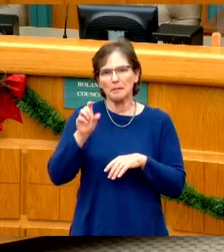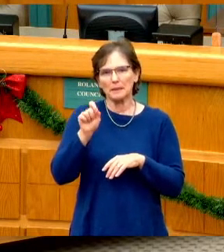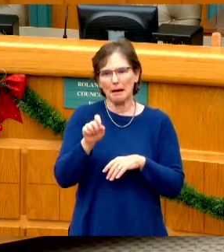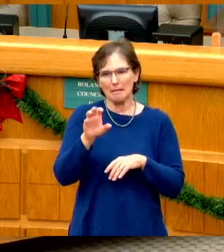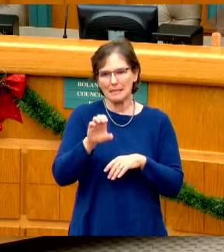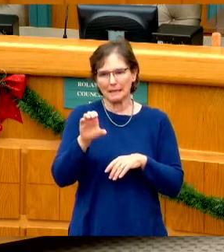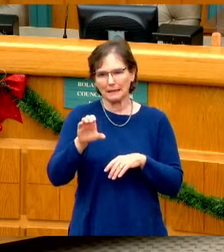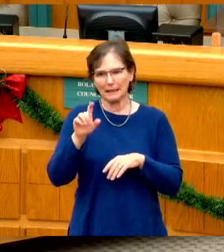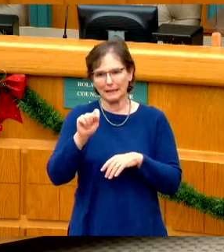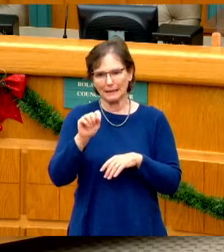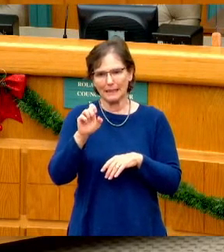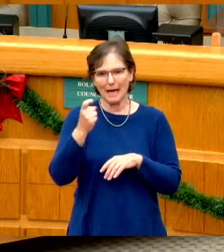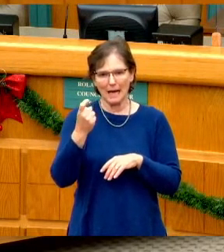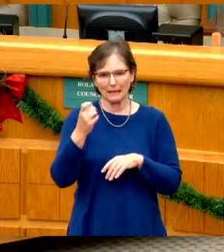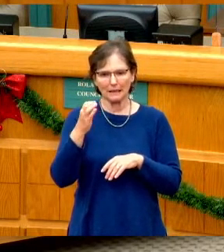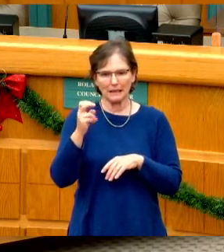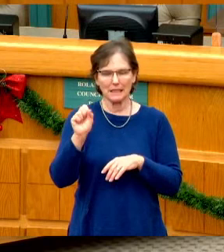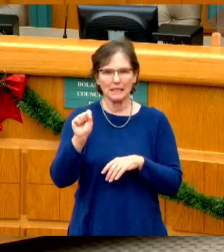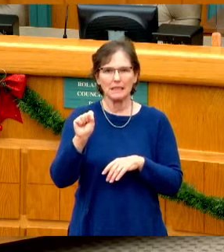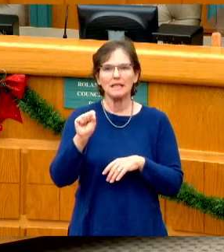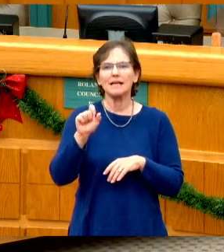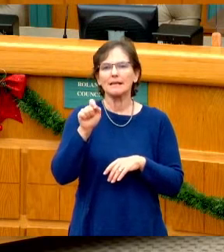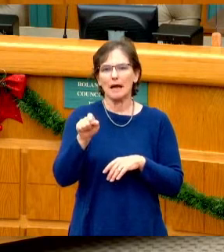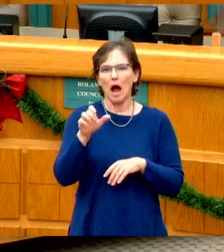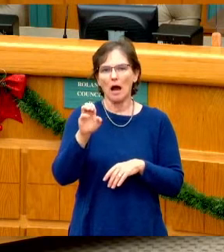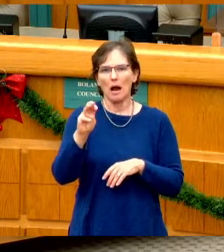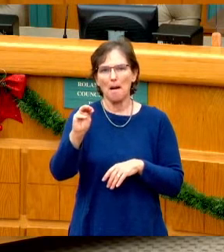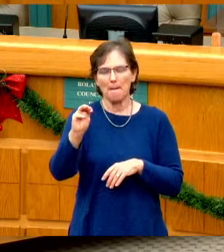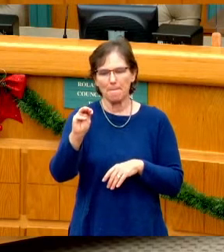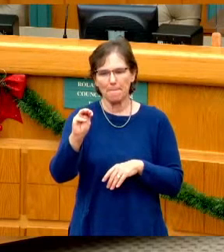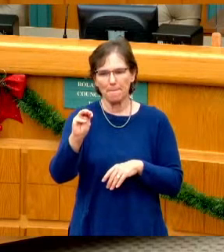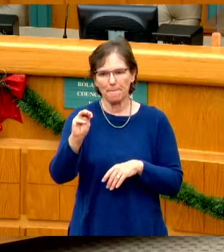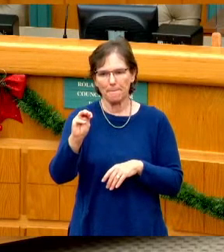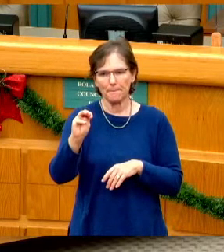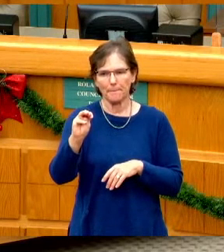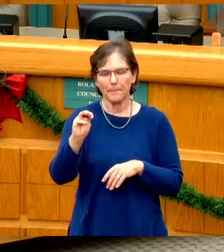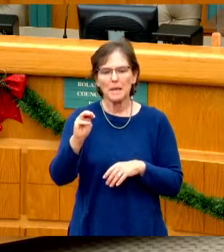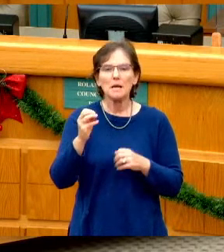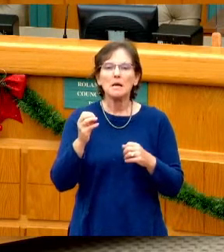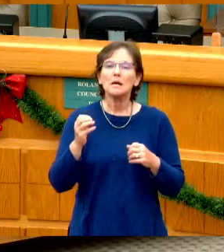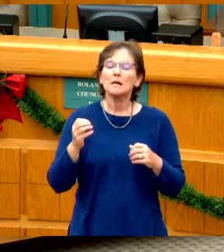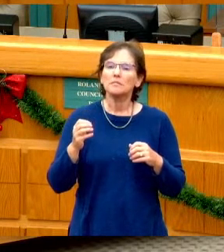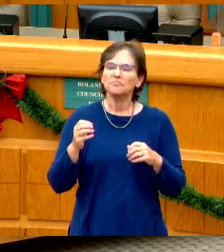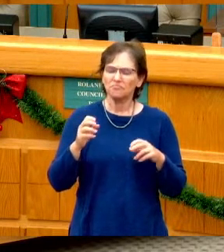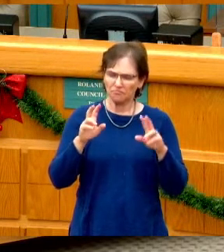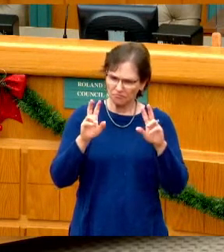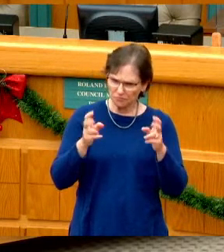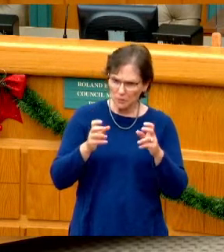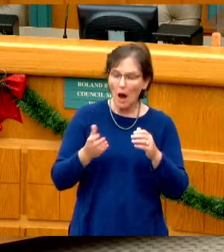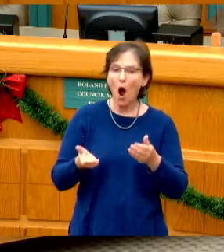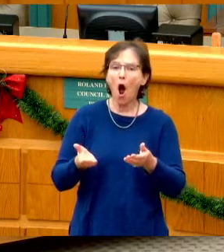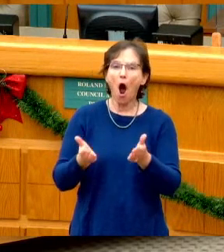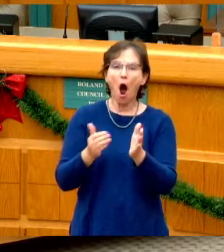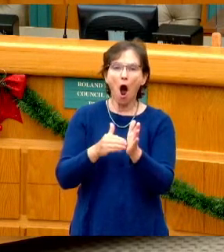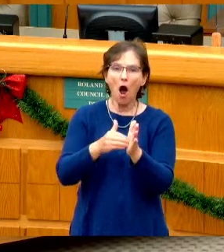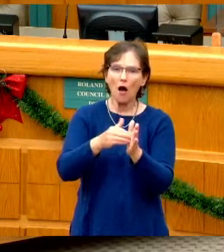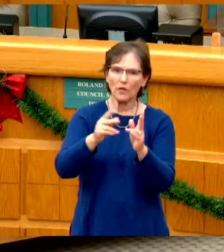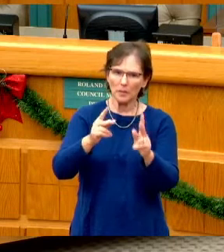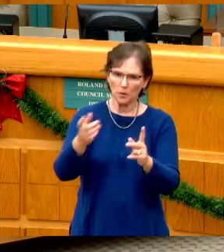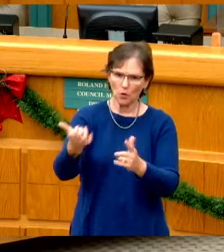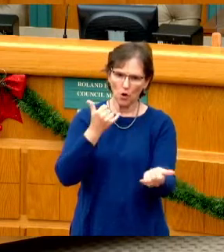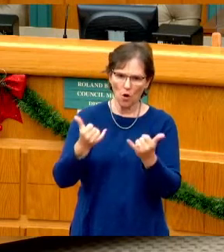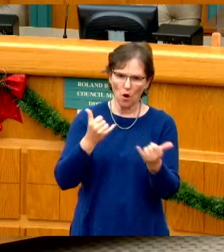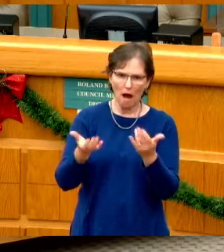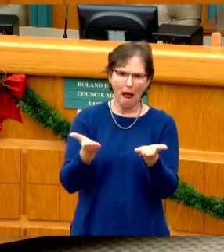We have received a lot of questions regarding COVID-19 vaccines and when they will be here. We are monitoring the vaccine